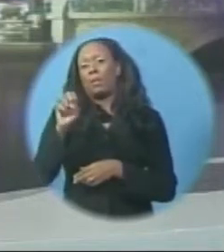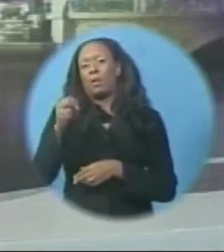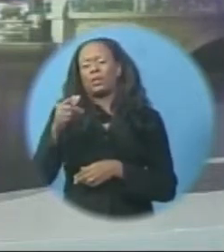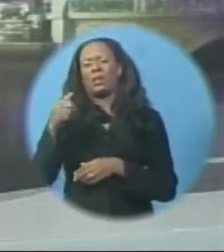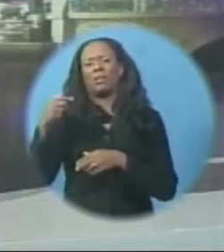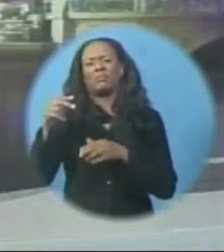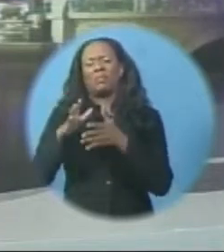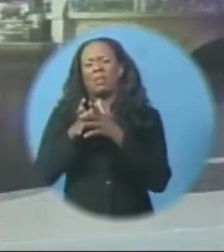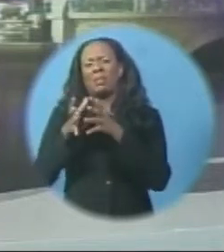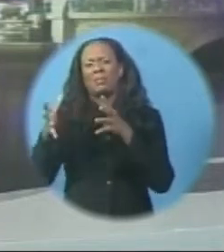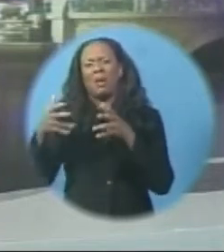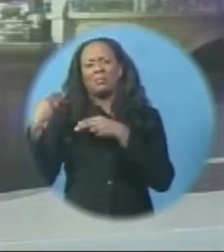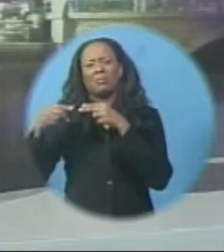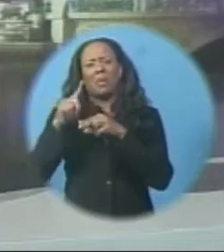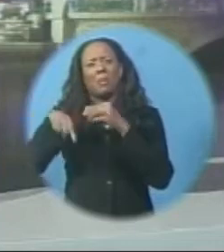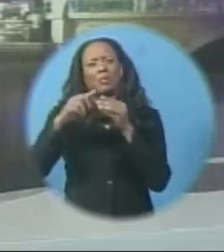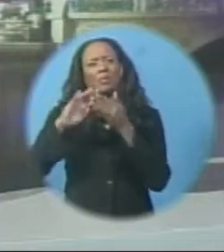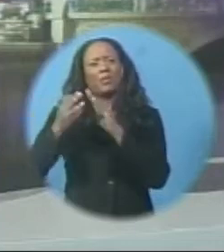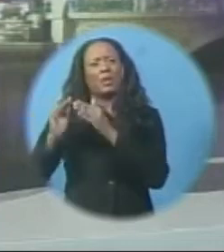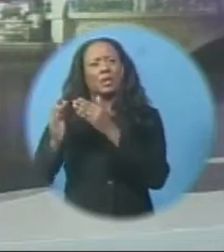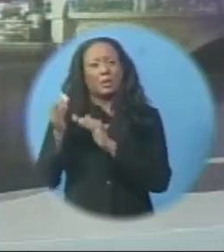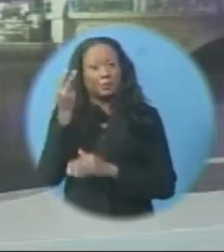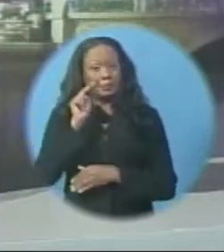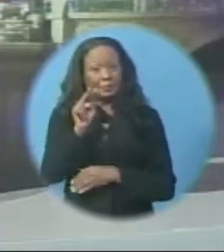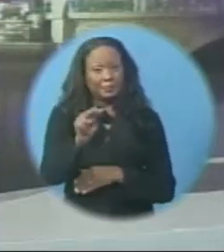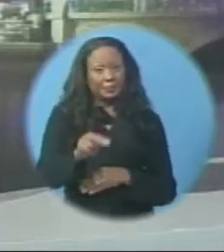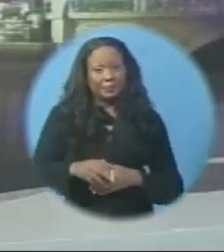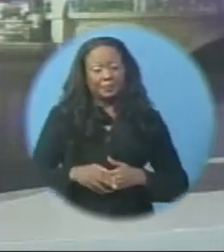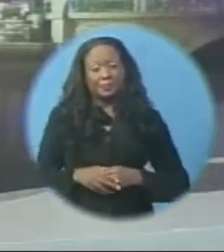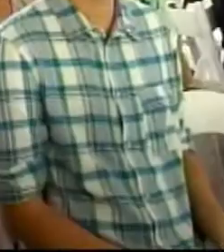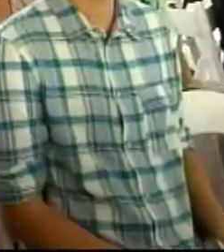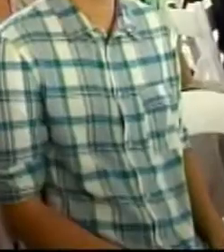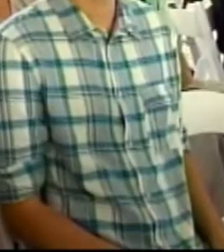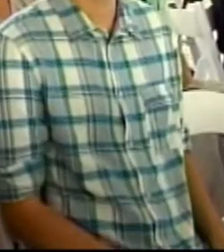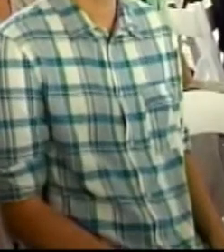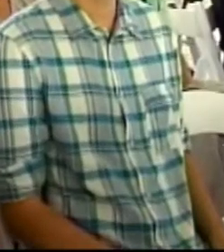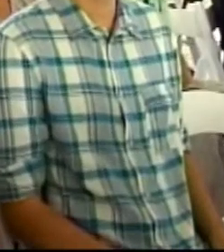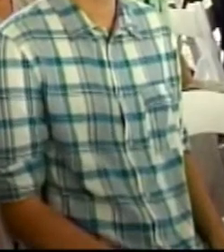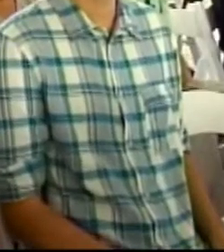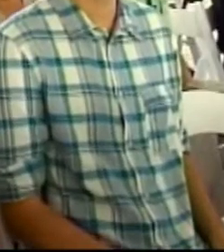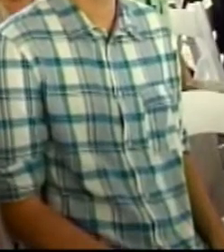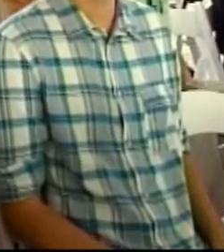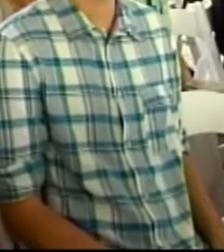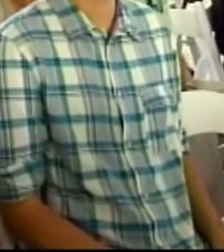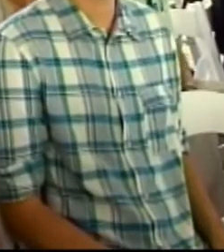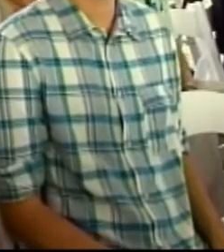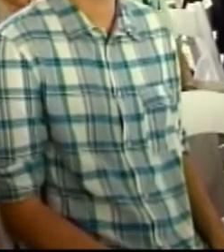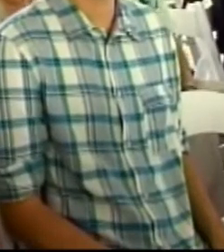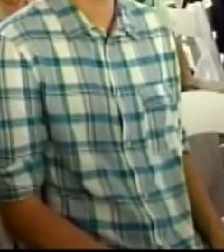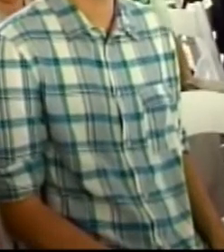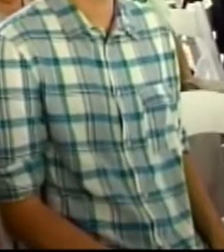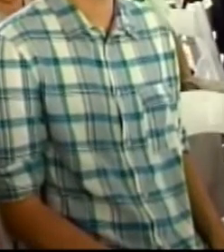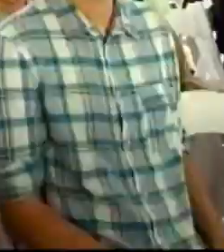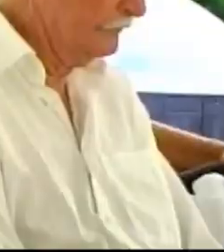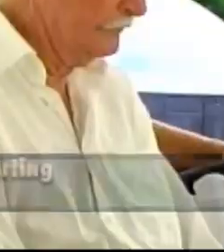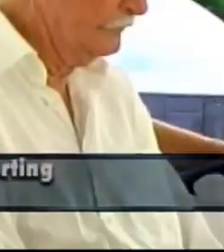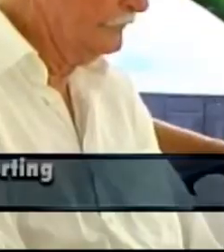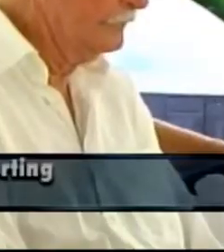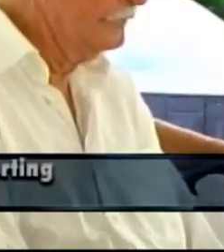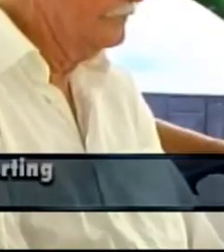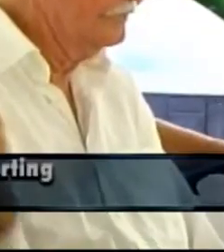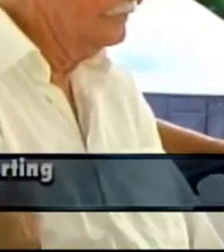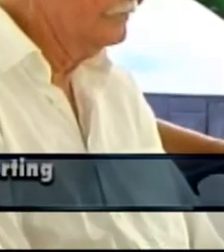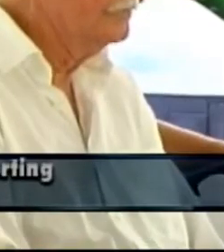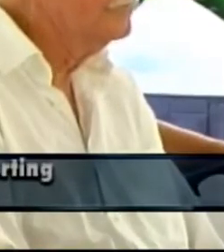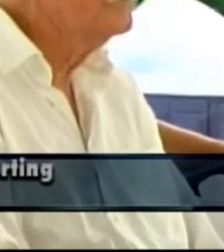Jones attended the book launch at the Barbados Museum. There was a healthy turnout and show of support for the publication, which